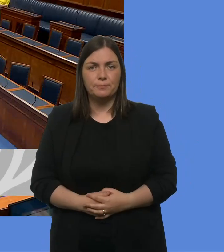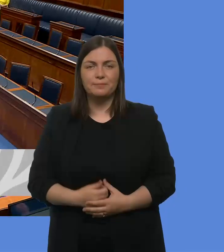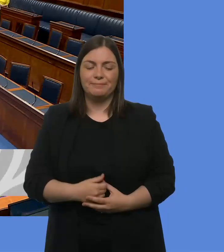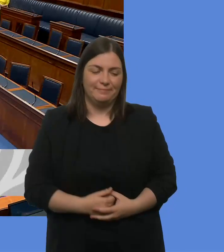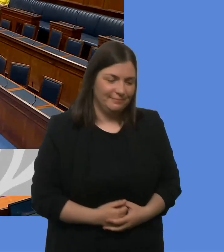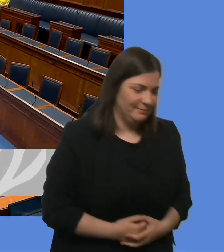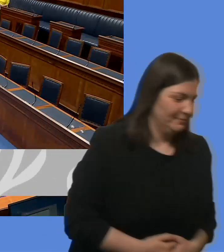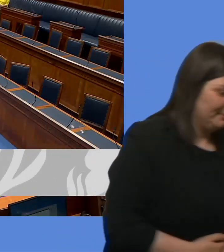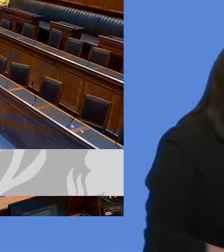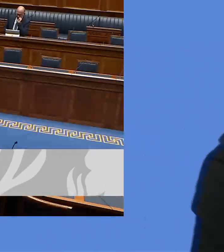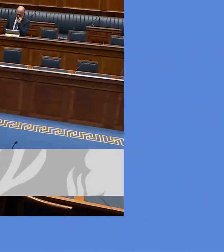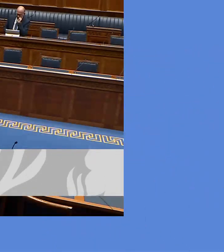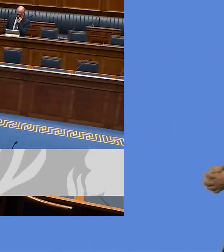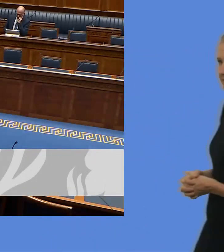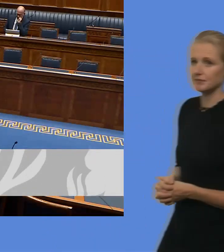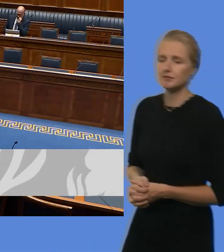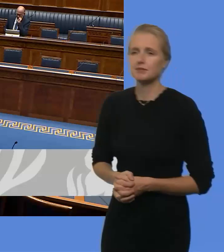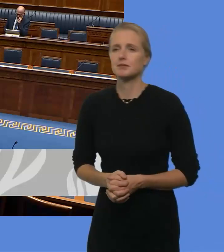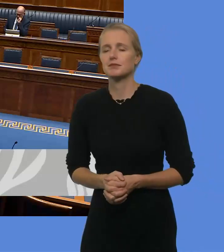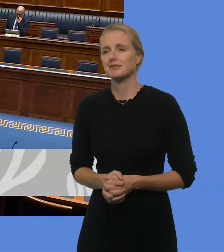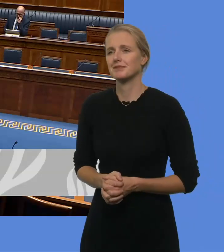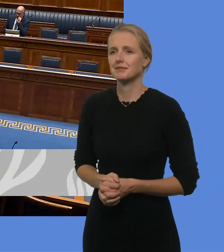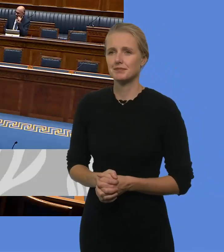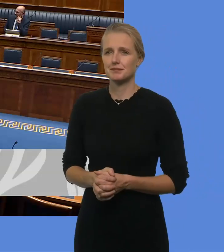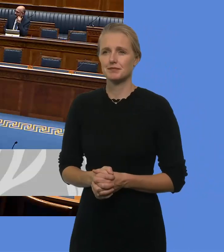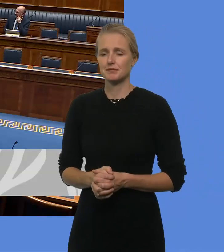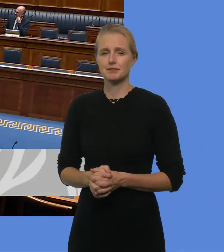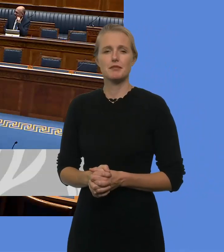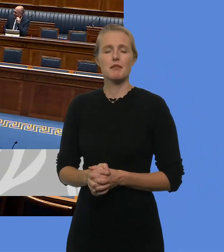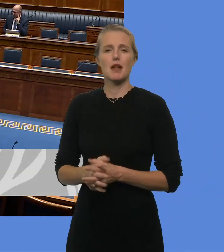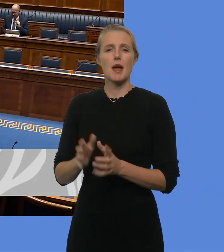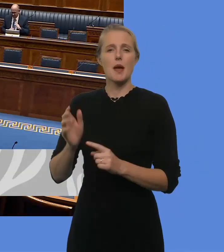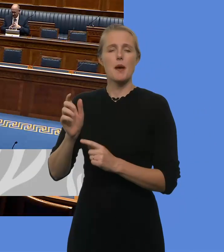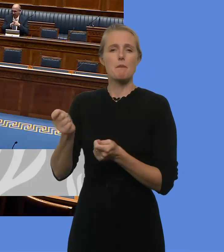Thank you. And I now call the Minister of Education. Minister, you have up to 15 minutes.